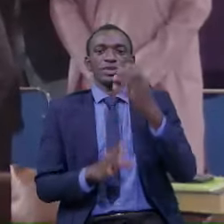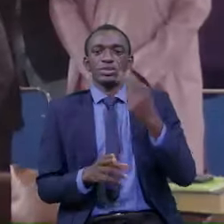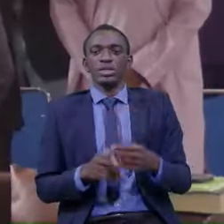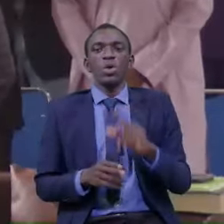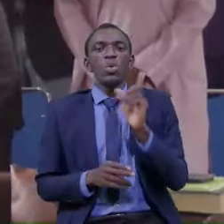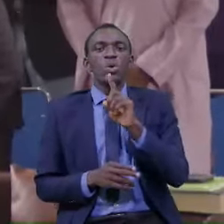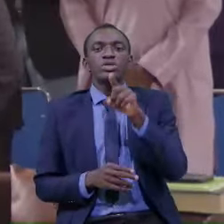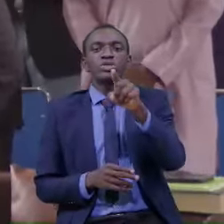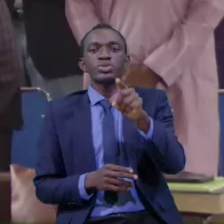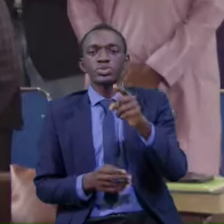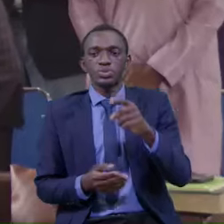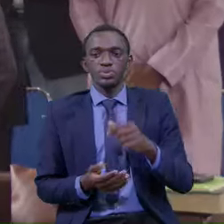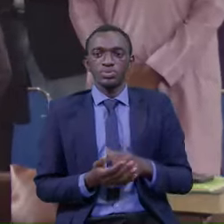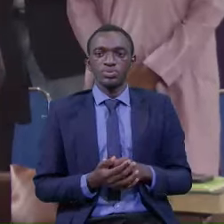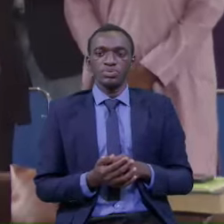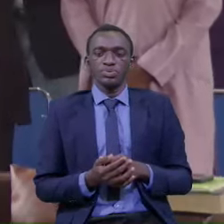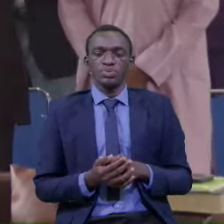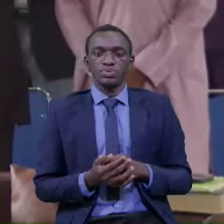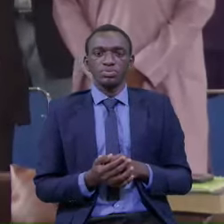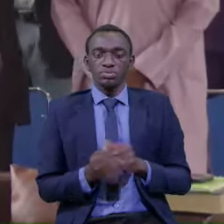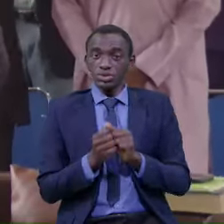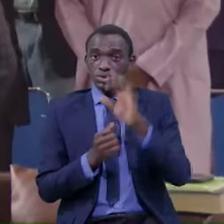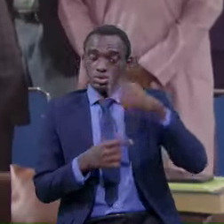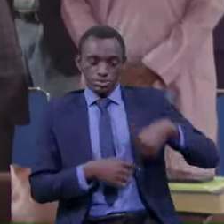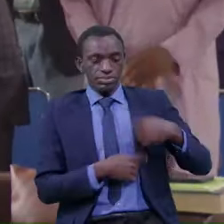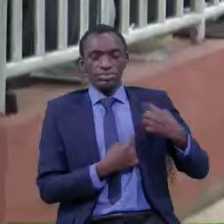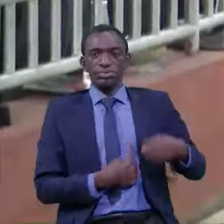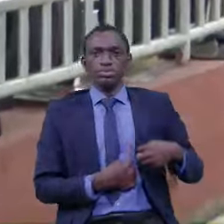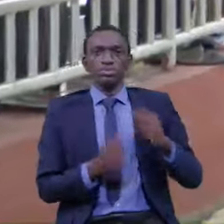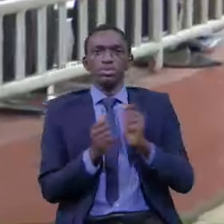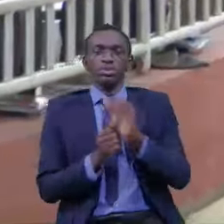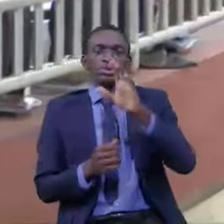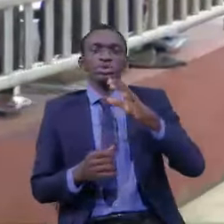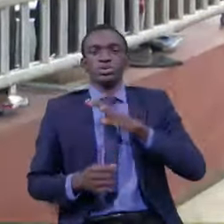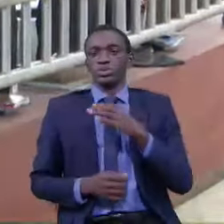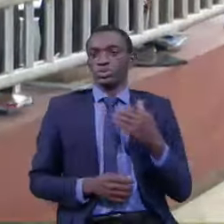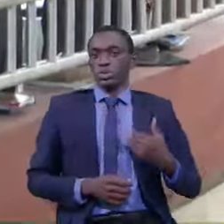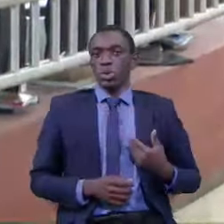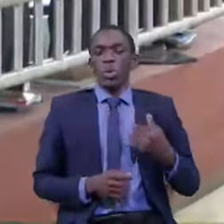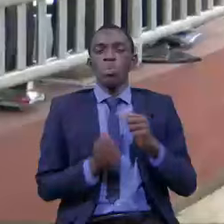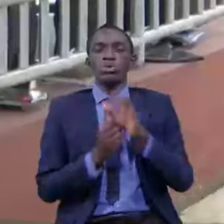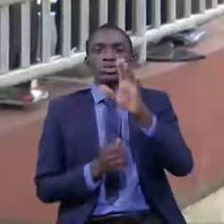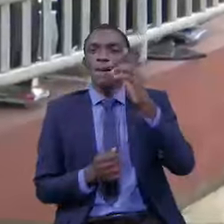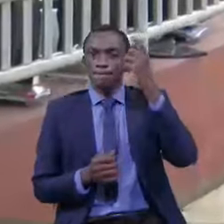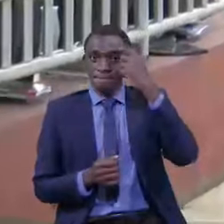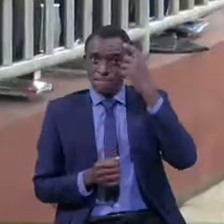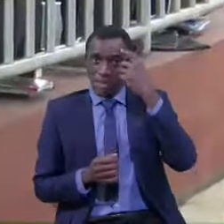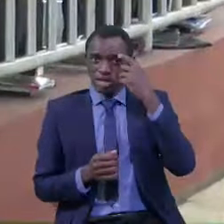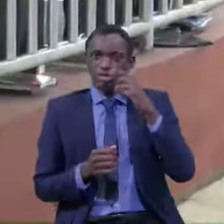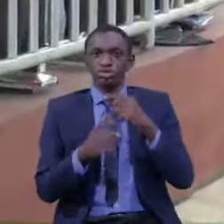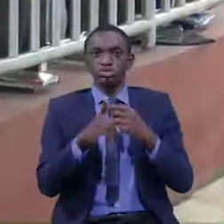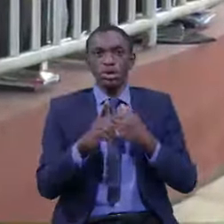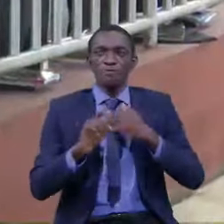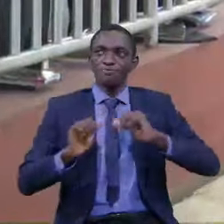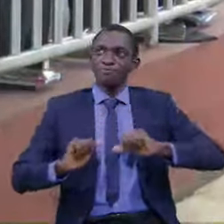Where are you? What's your heart? What's your soul? What's your mind? You have already given yourself to